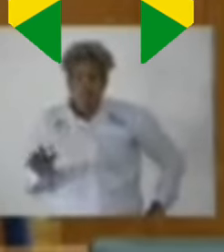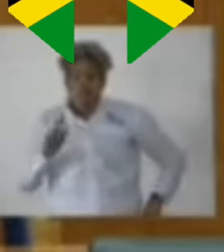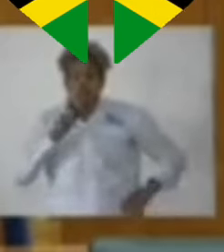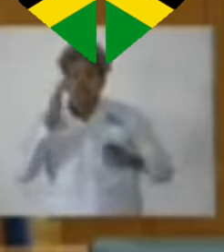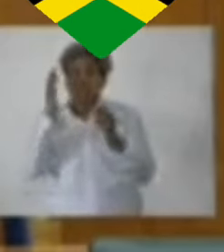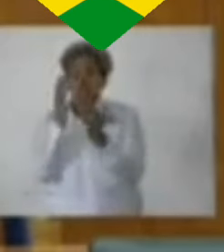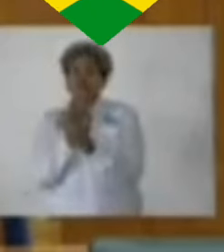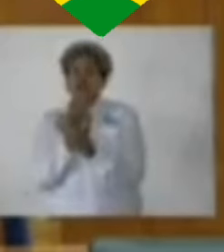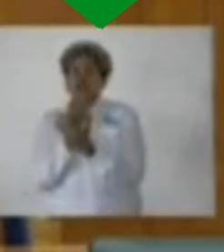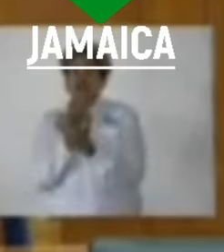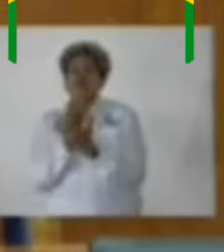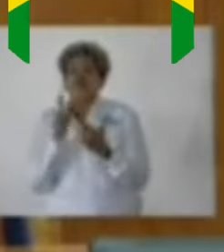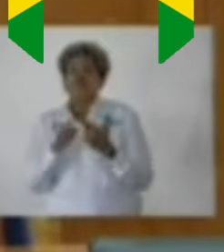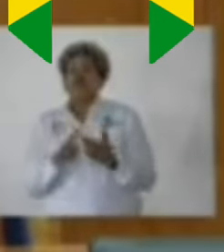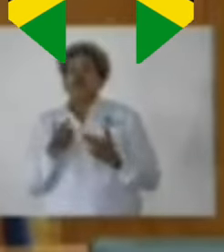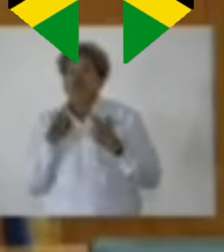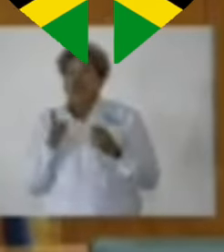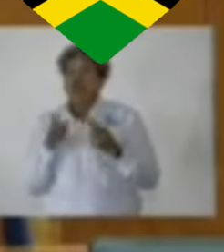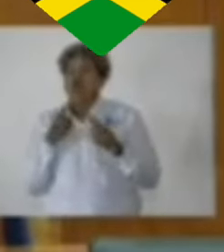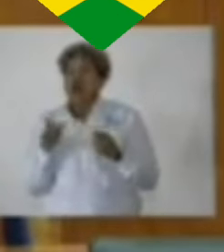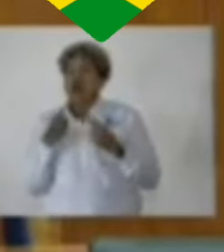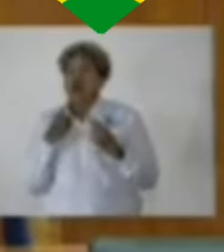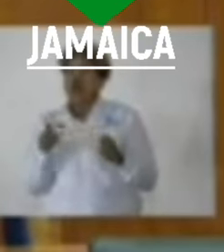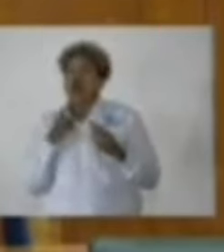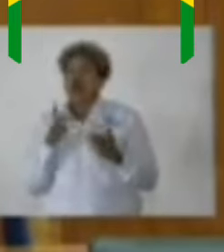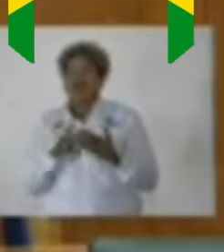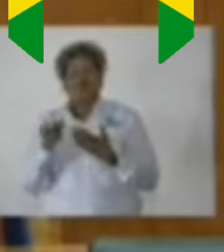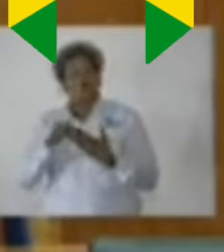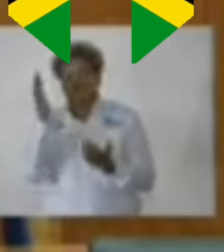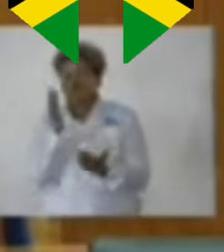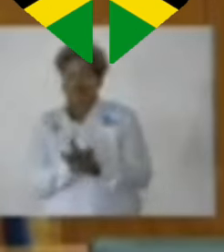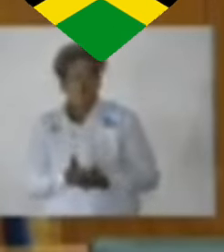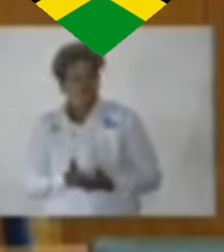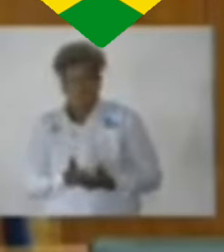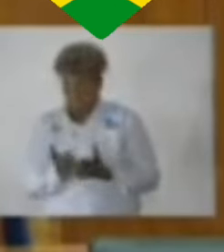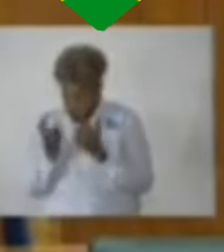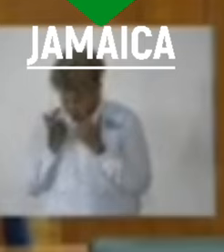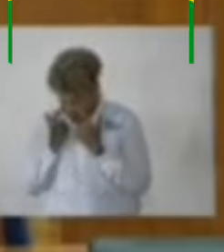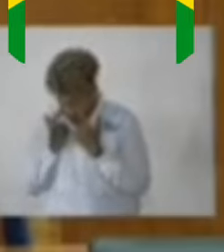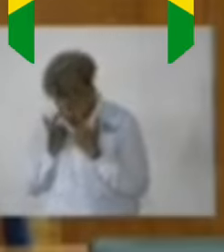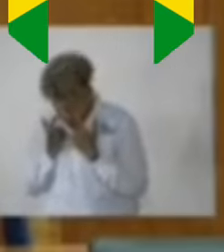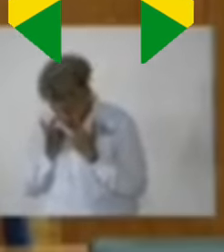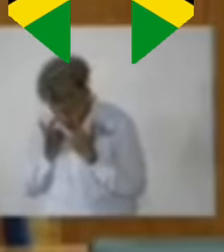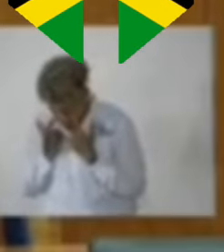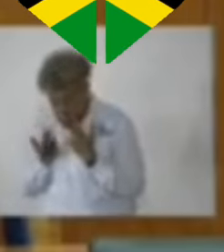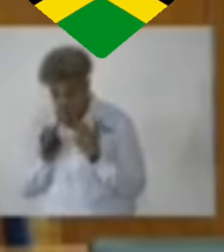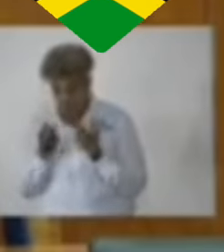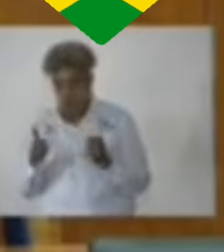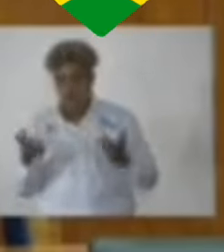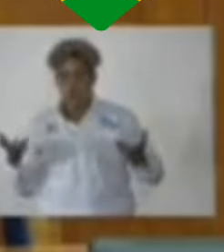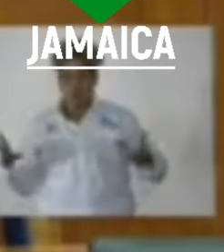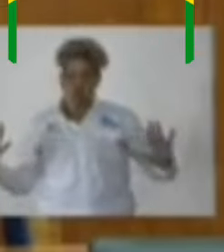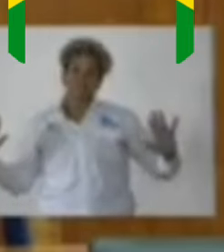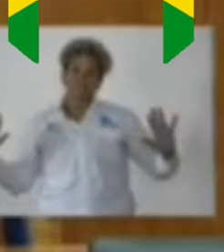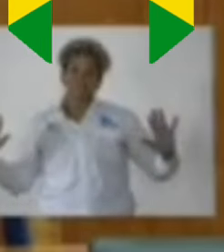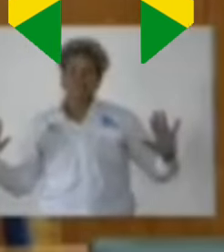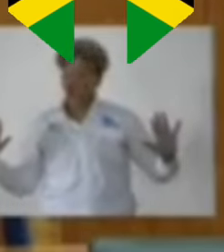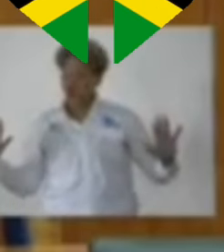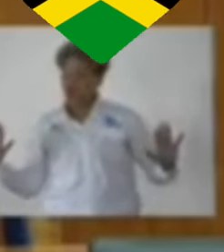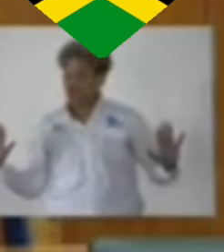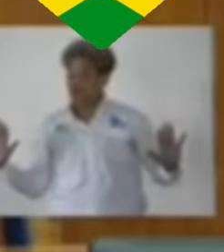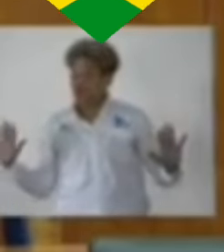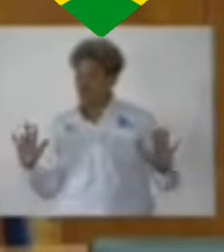stop announcing projects. What we wanted to do is announce the completion